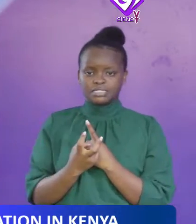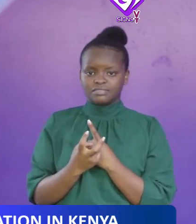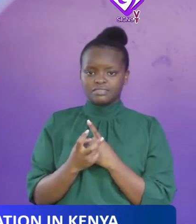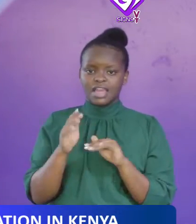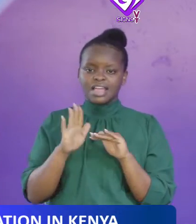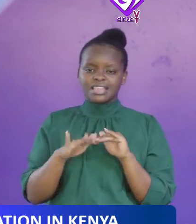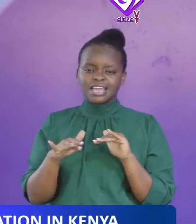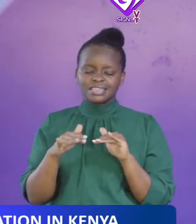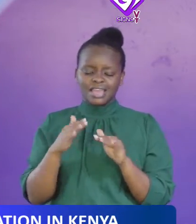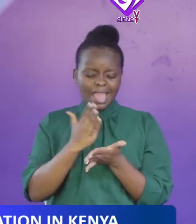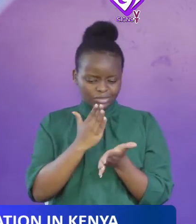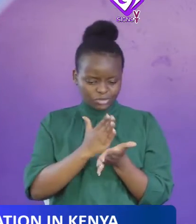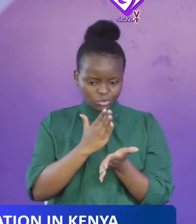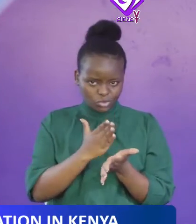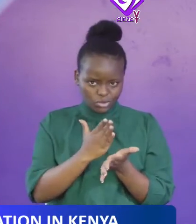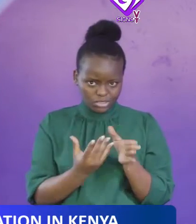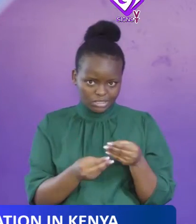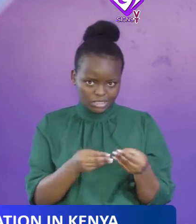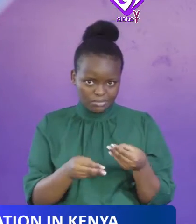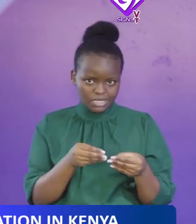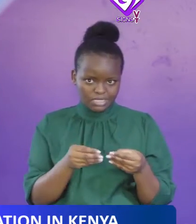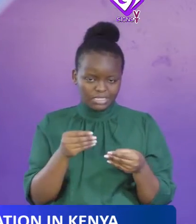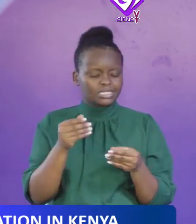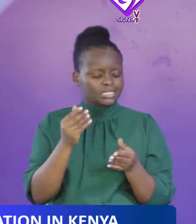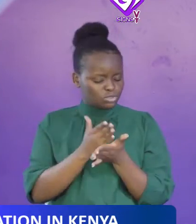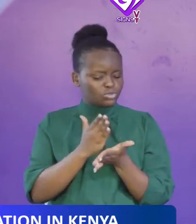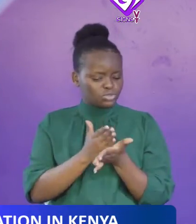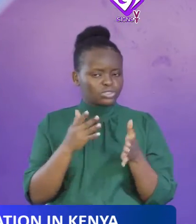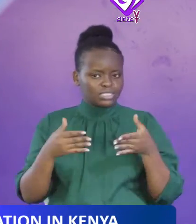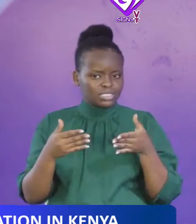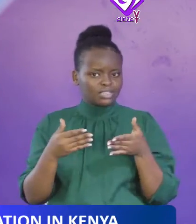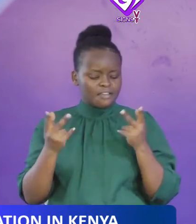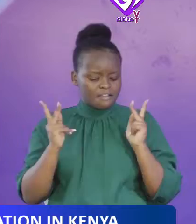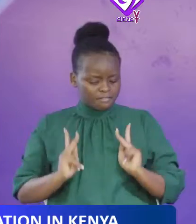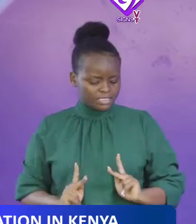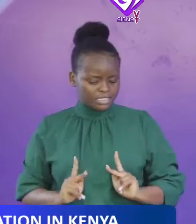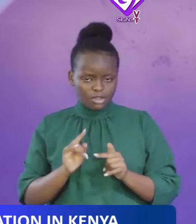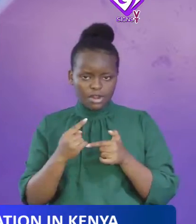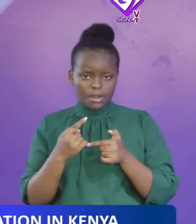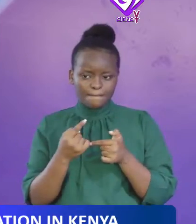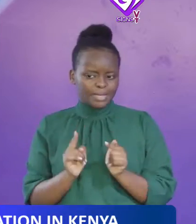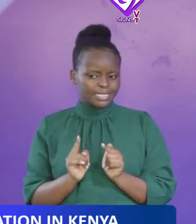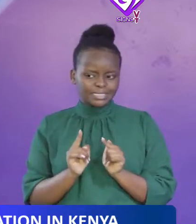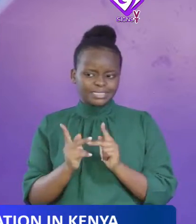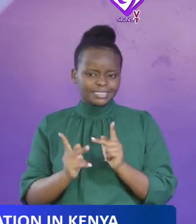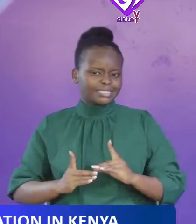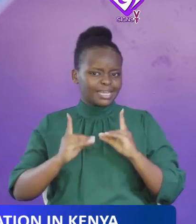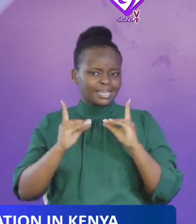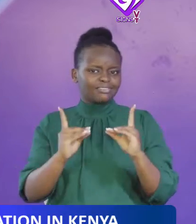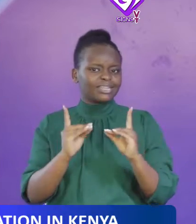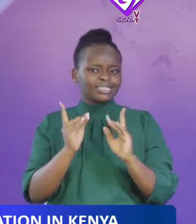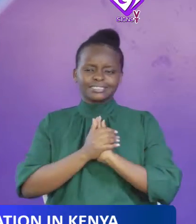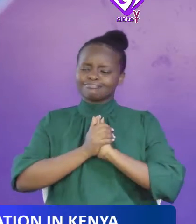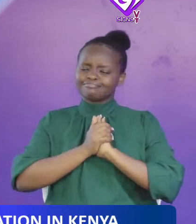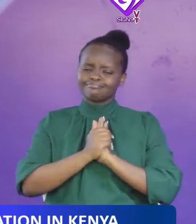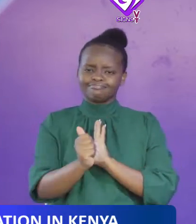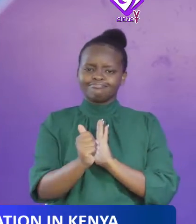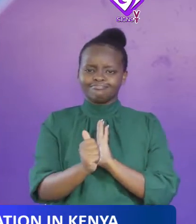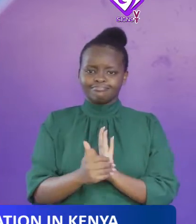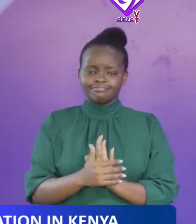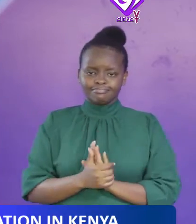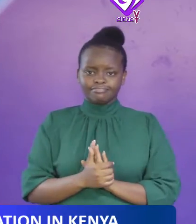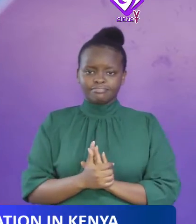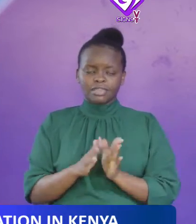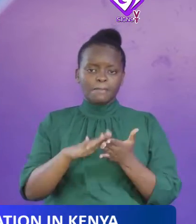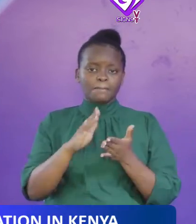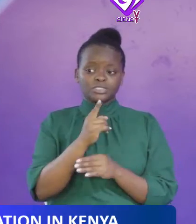thing. Yeah. Though of course it's physical, but the delivery is actually excellent. Yeah. And most